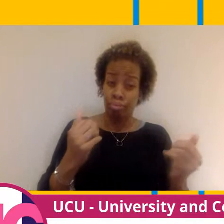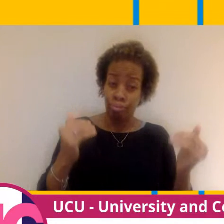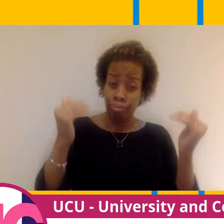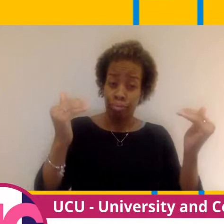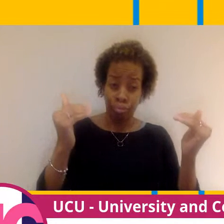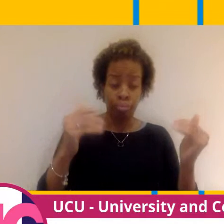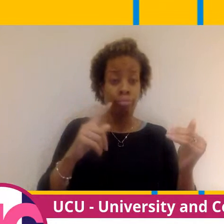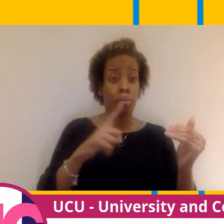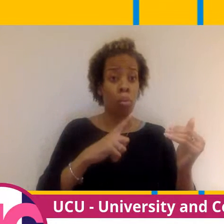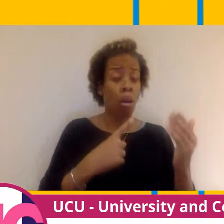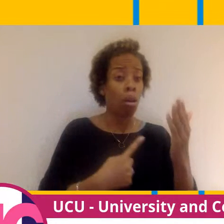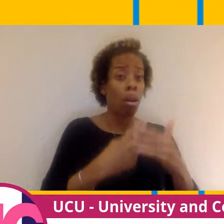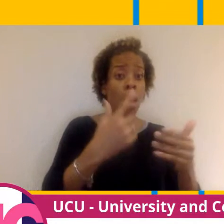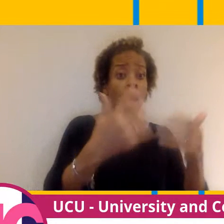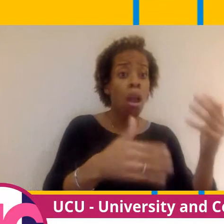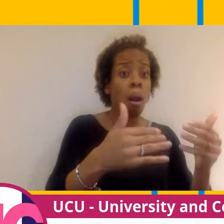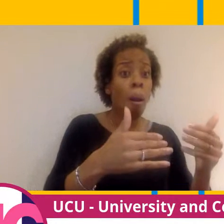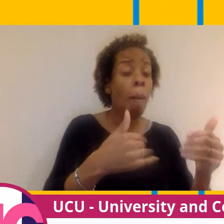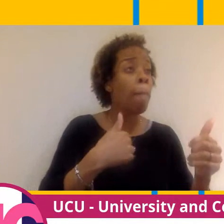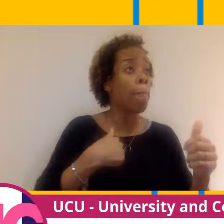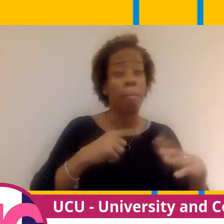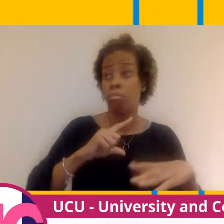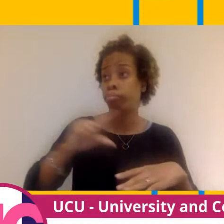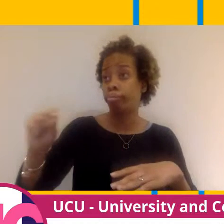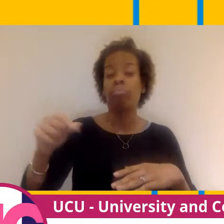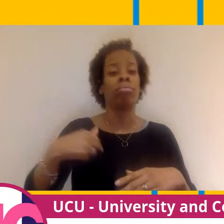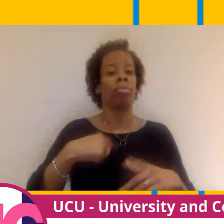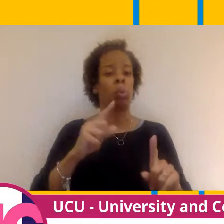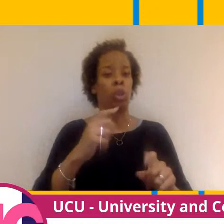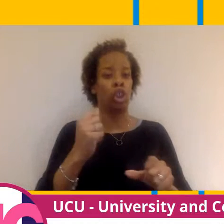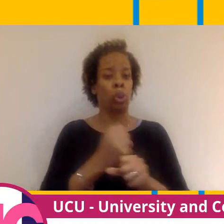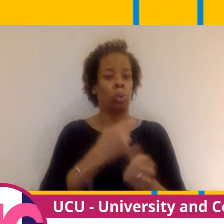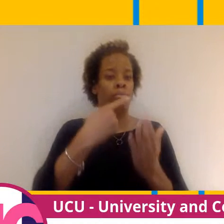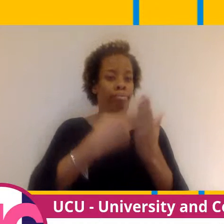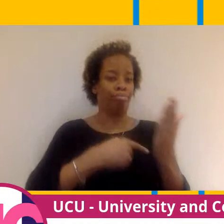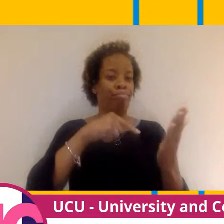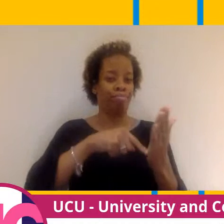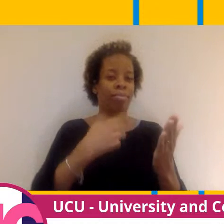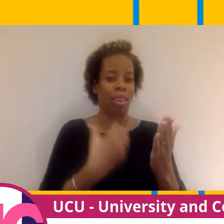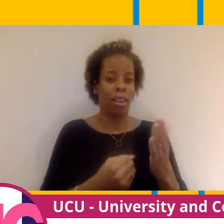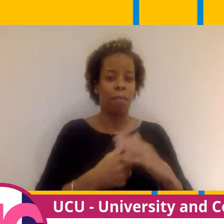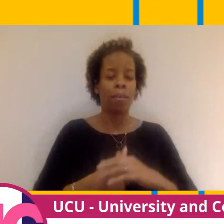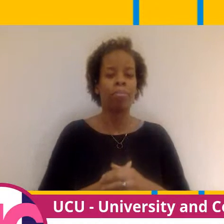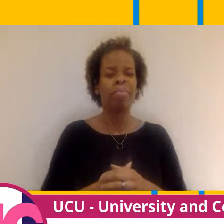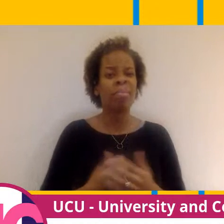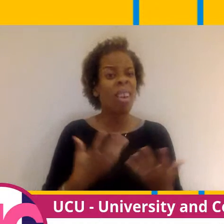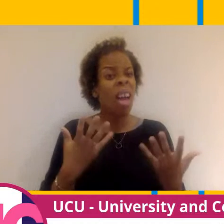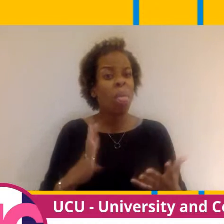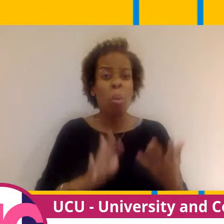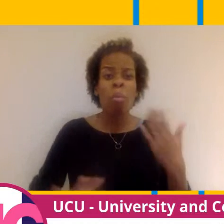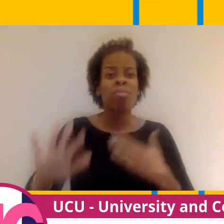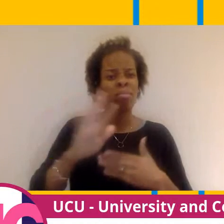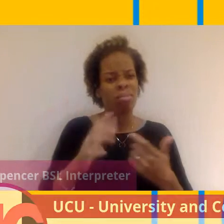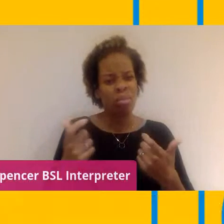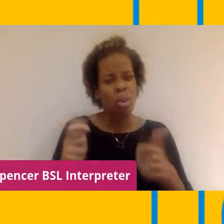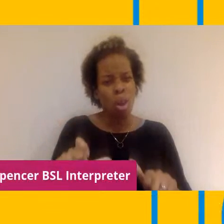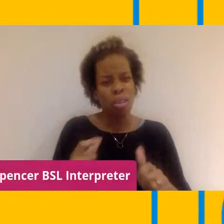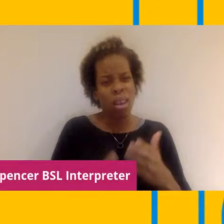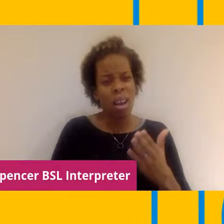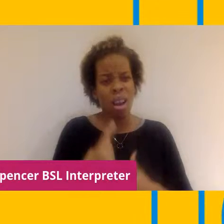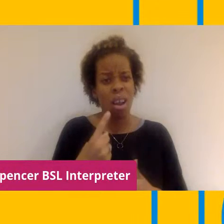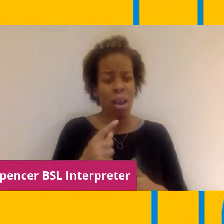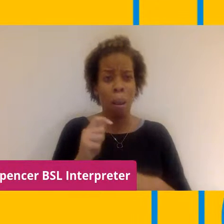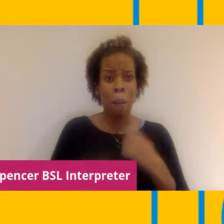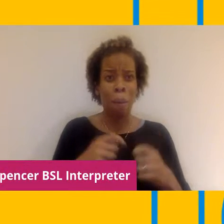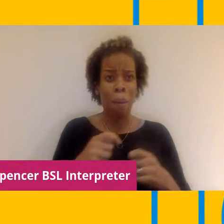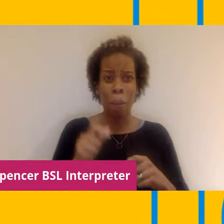harm in the workplace. So the issues that we're currently facing are, of course, national lockdown, significant student